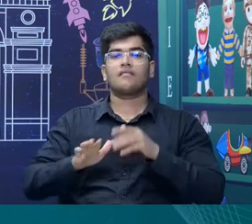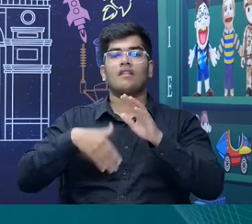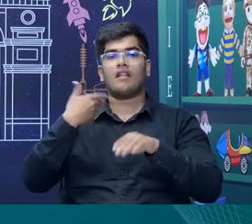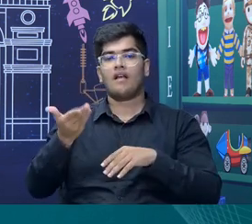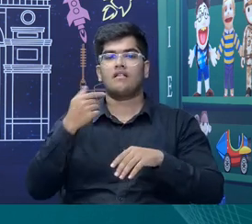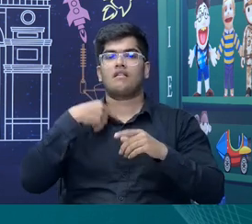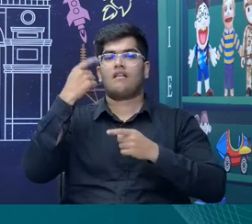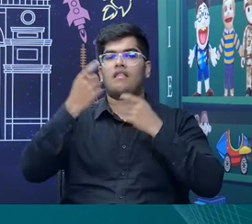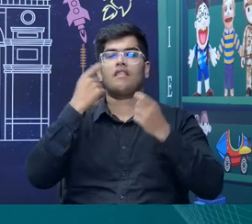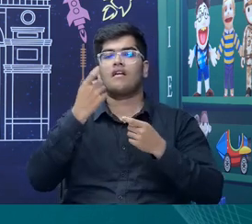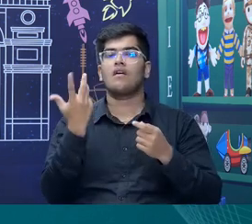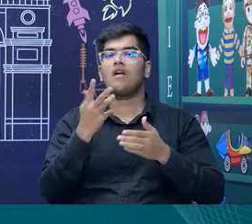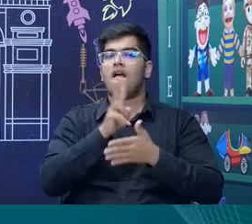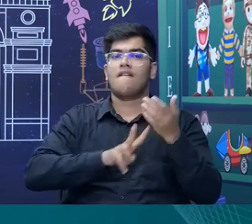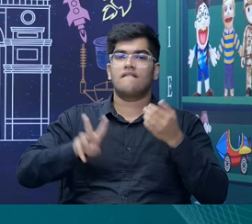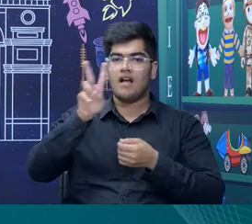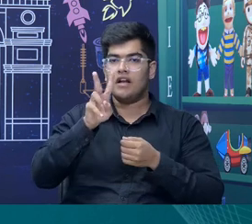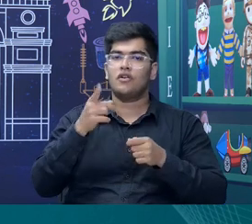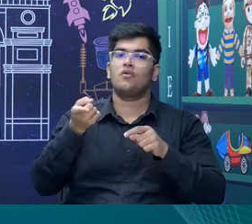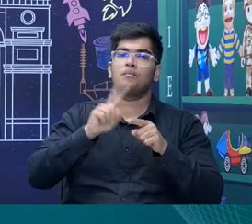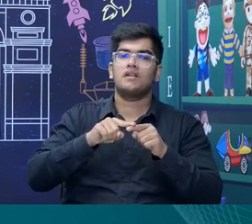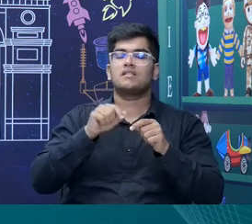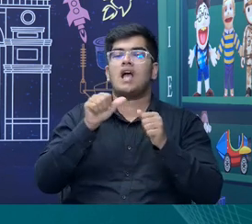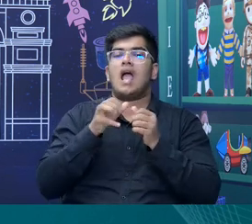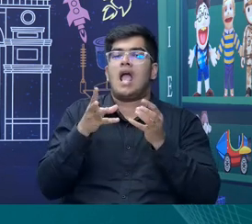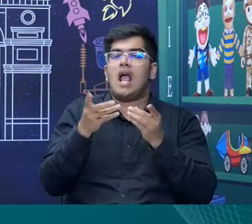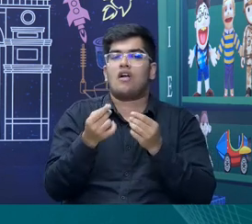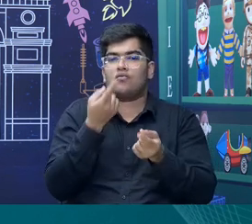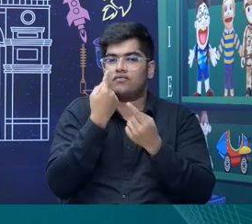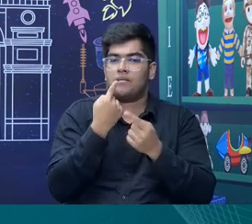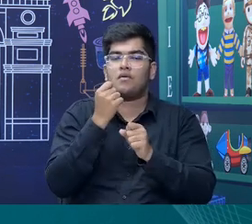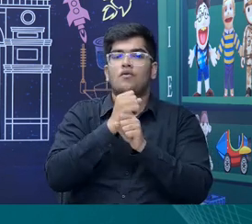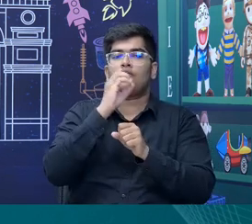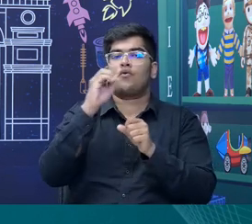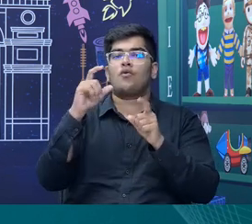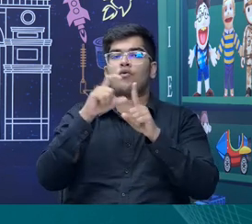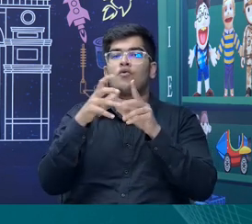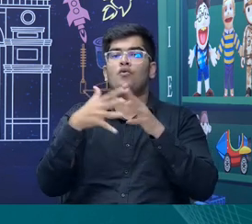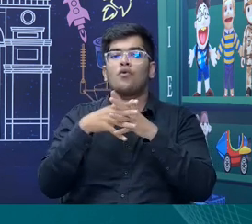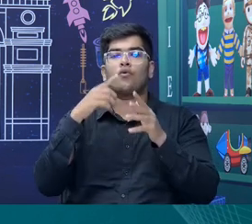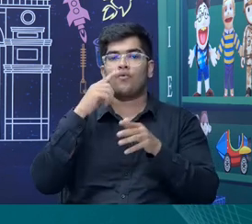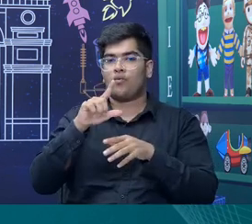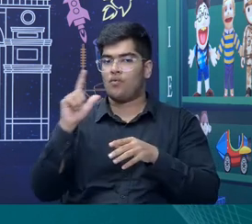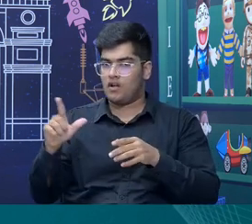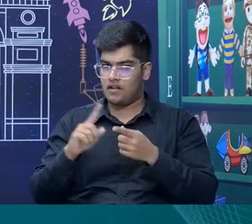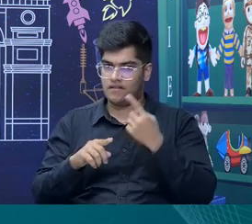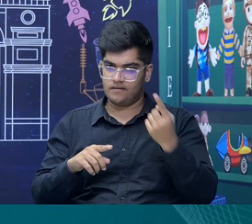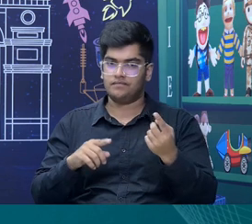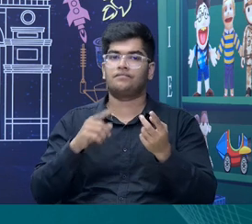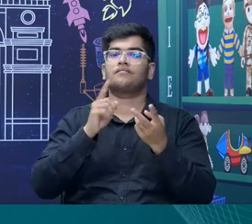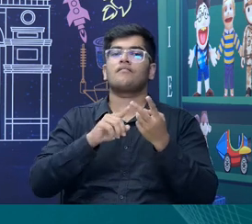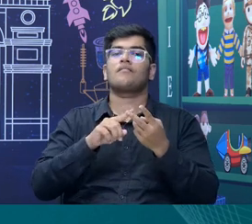this we will think of valuation and accounting treatment of Goodwill then revaluation of assets and liabilities